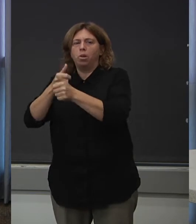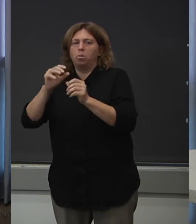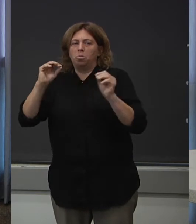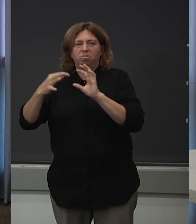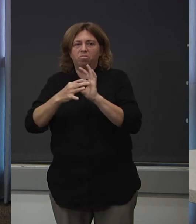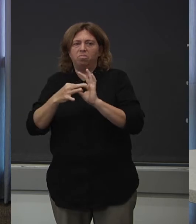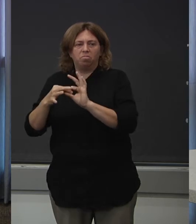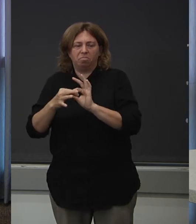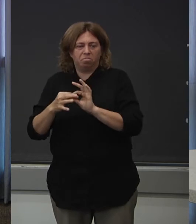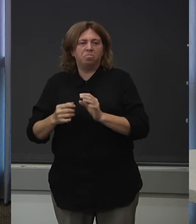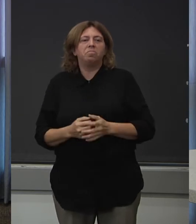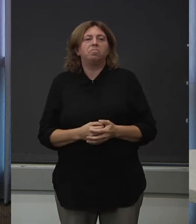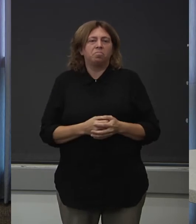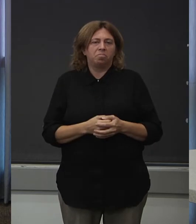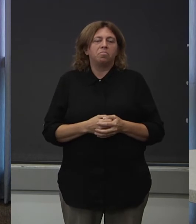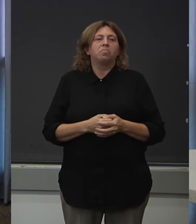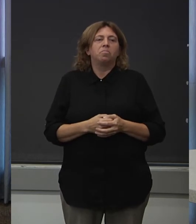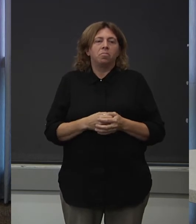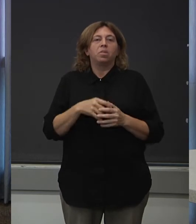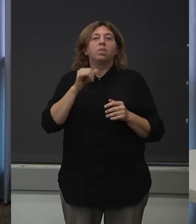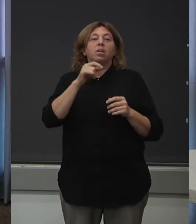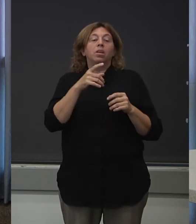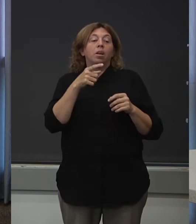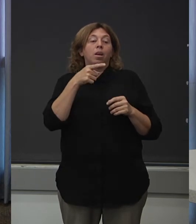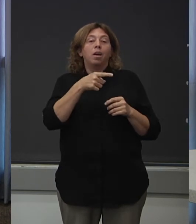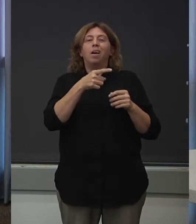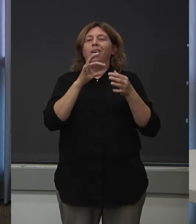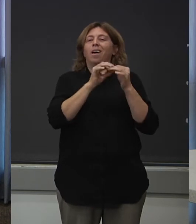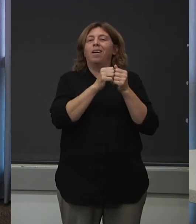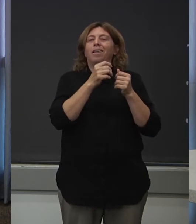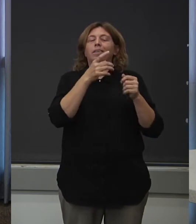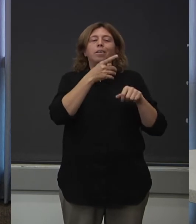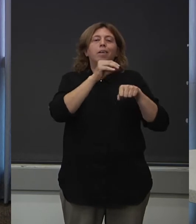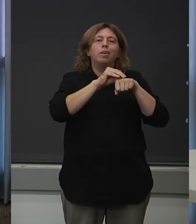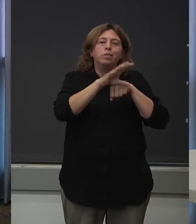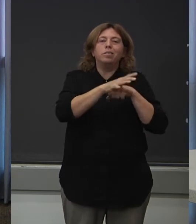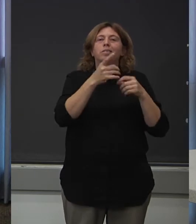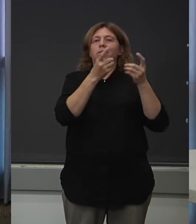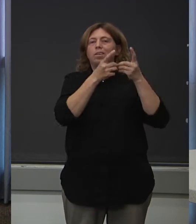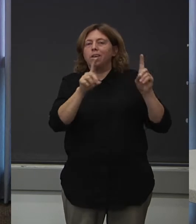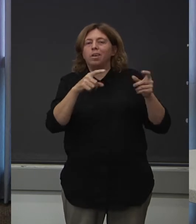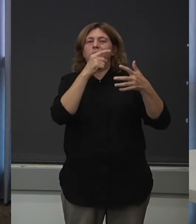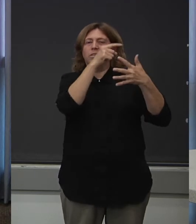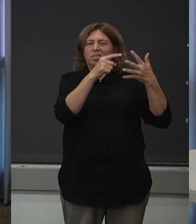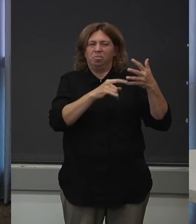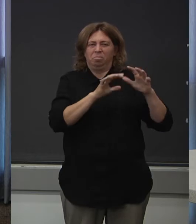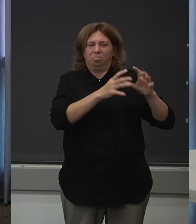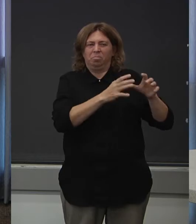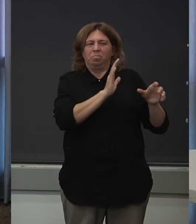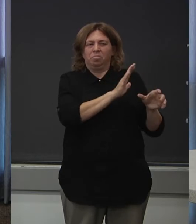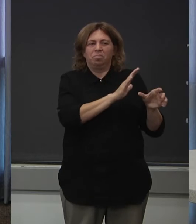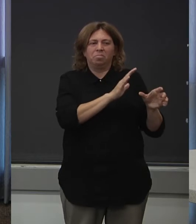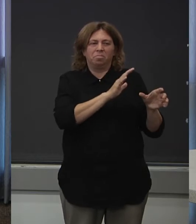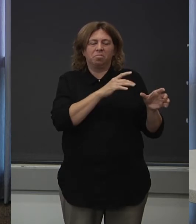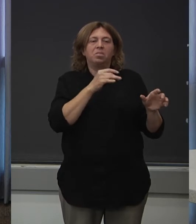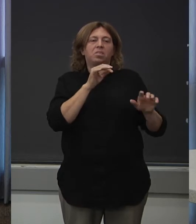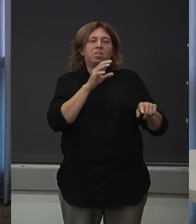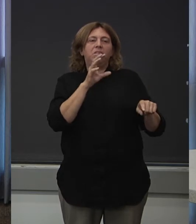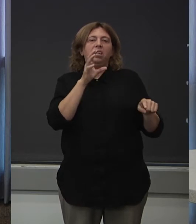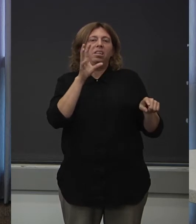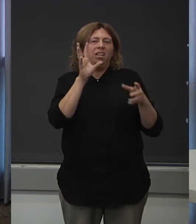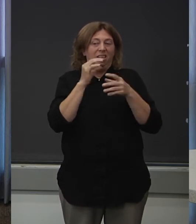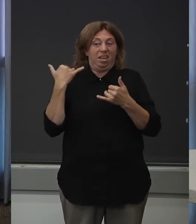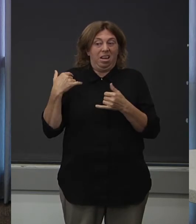and to enforcing social distancing in general. But there are 6 or 7 in process right now that I expect to be issued